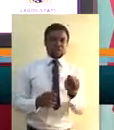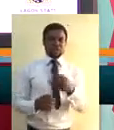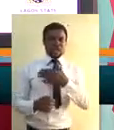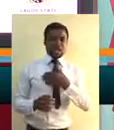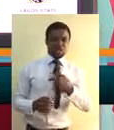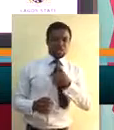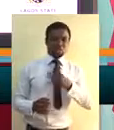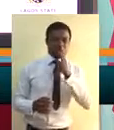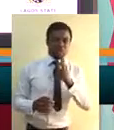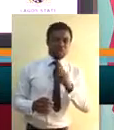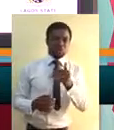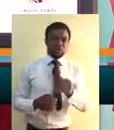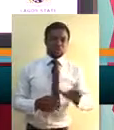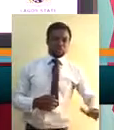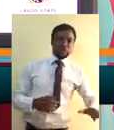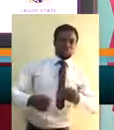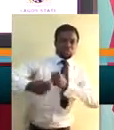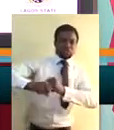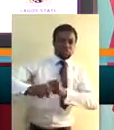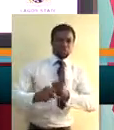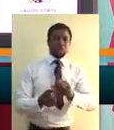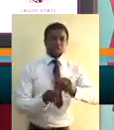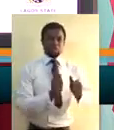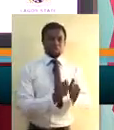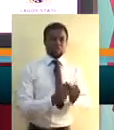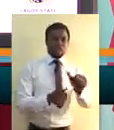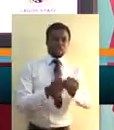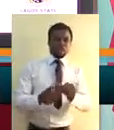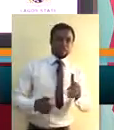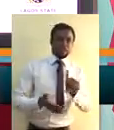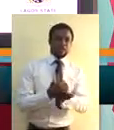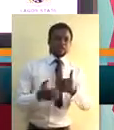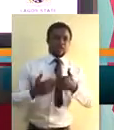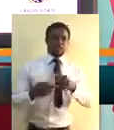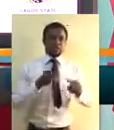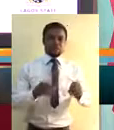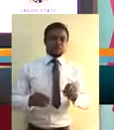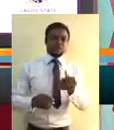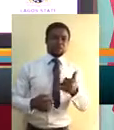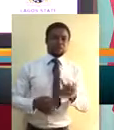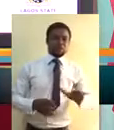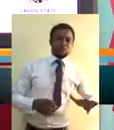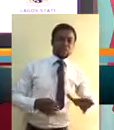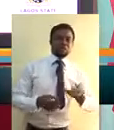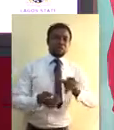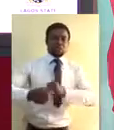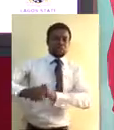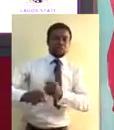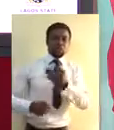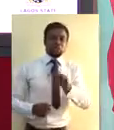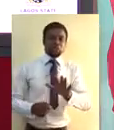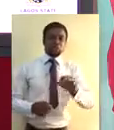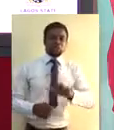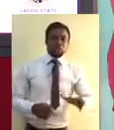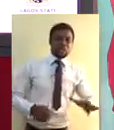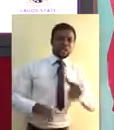and we'll be looking at, yes, child protection issues. Everything that has to do with child protection and advocacy of